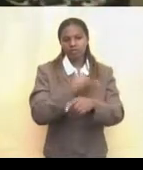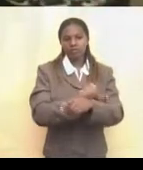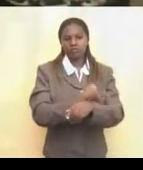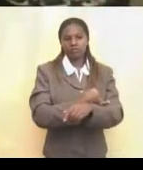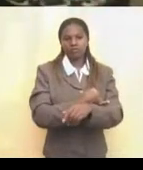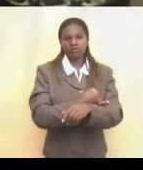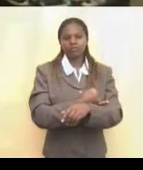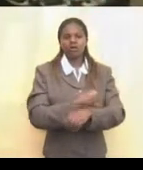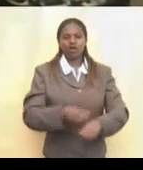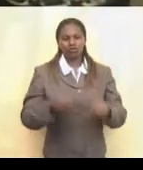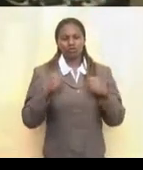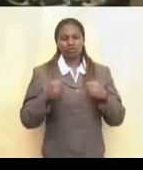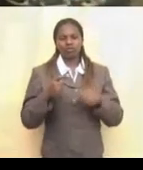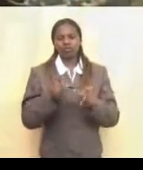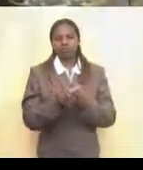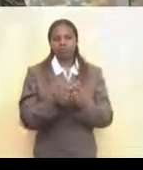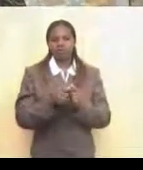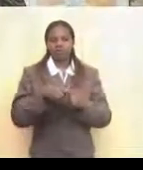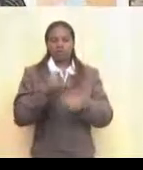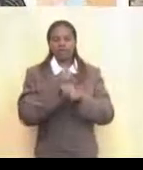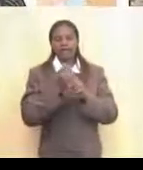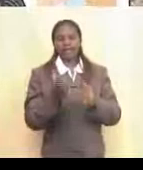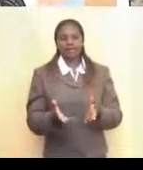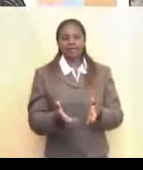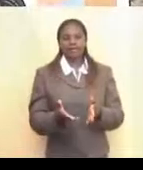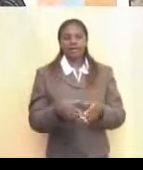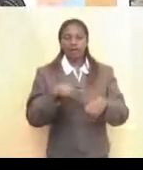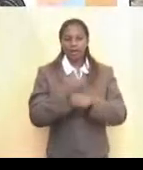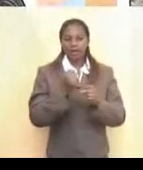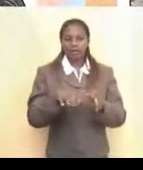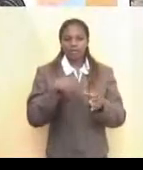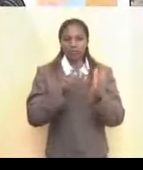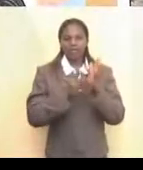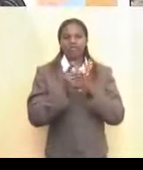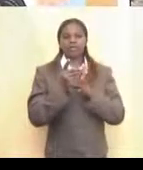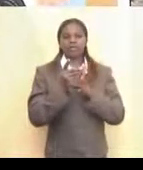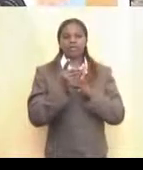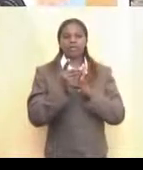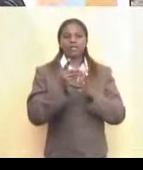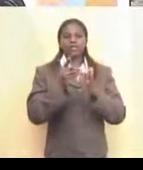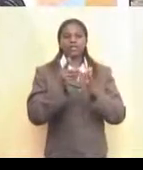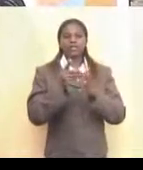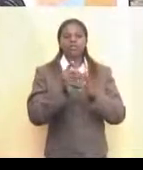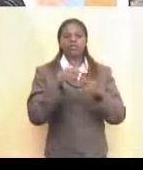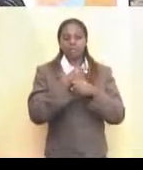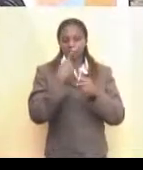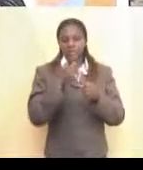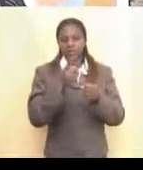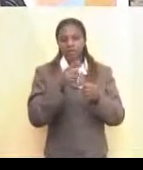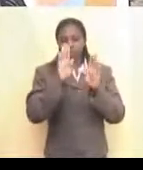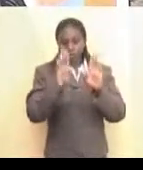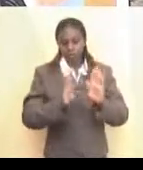institution. I'm very confident with the staff. Staff development is very important to ensure that you